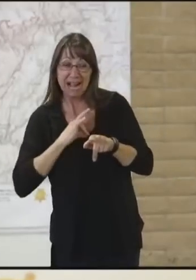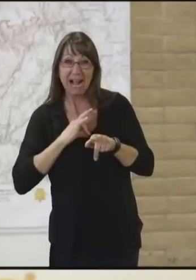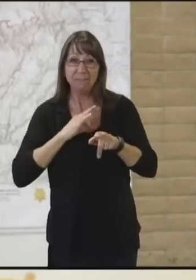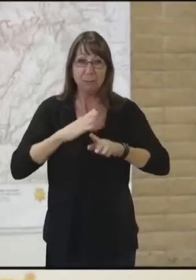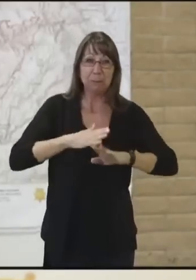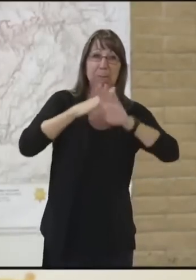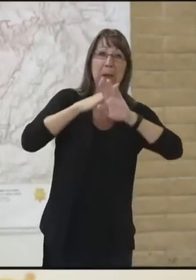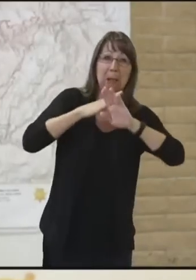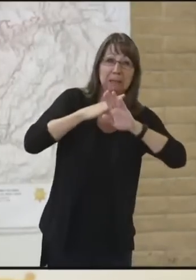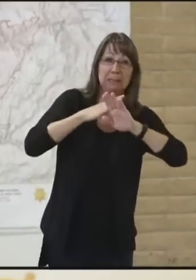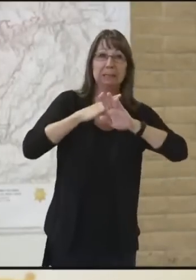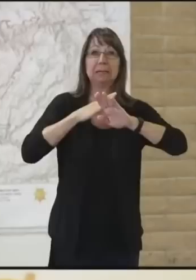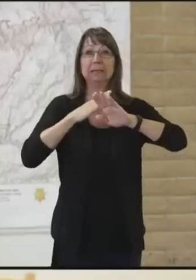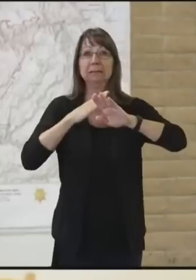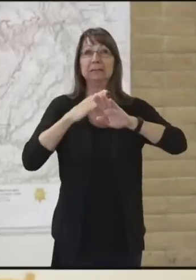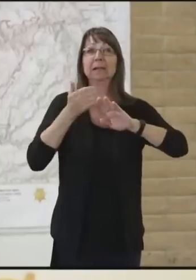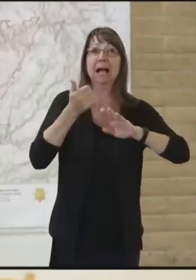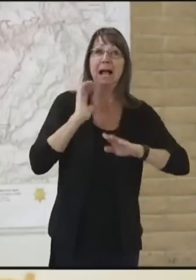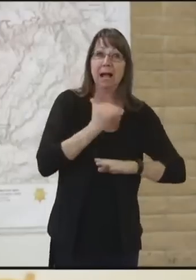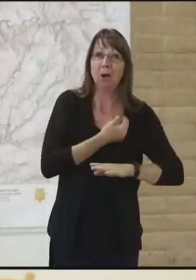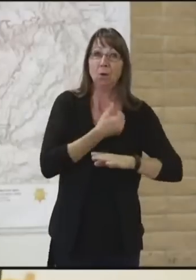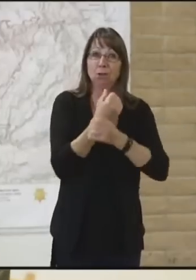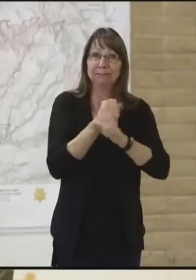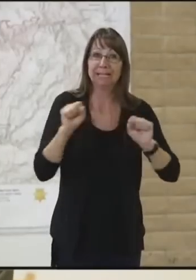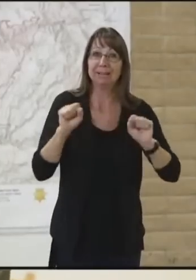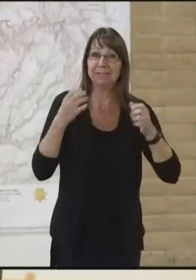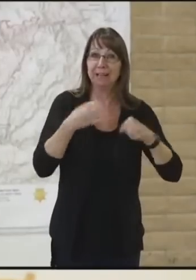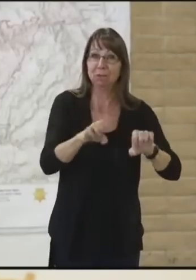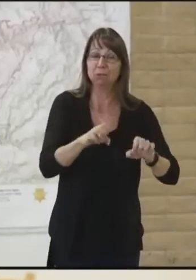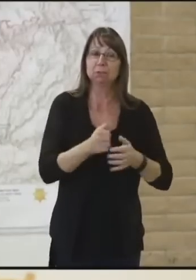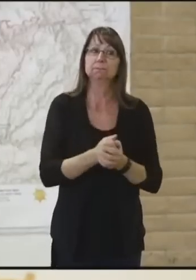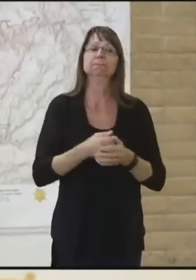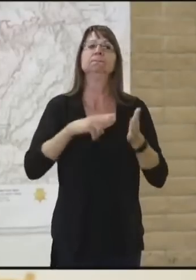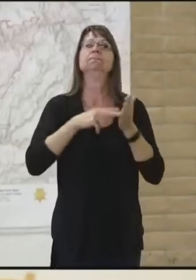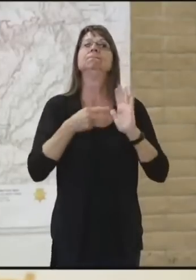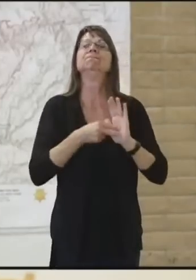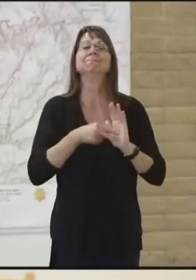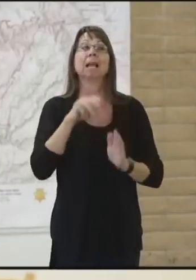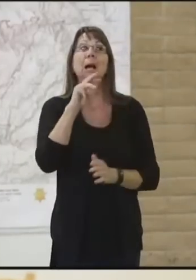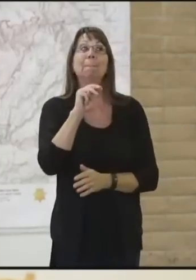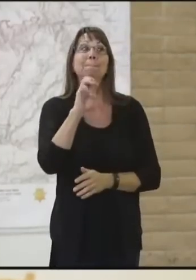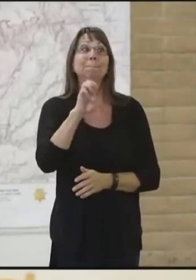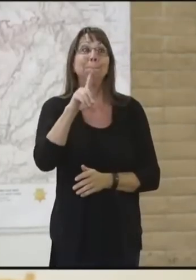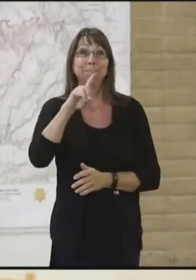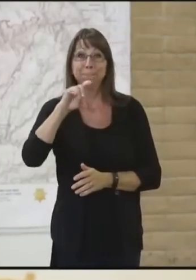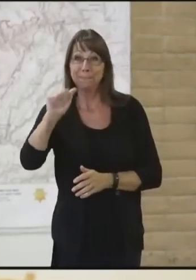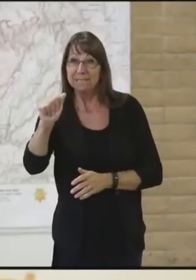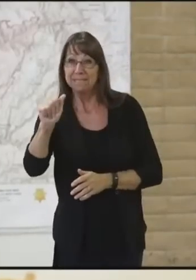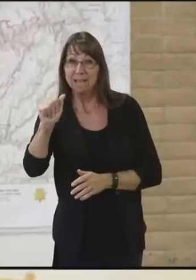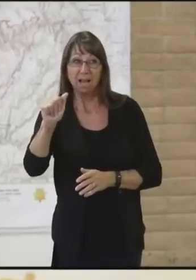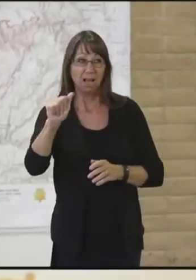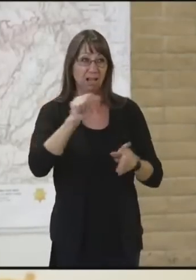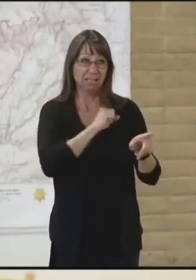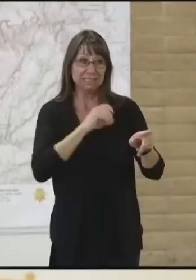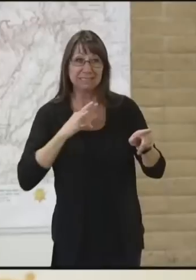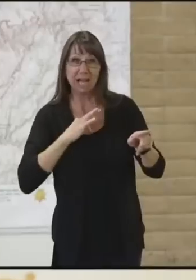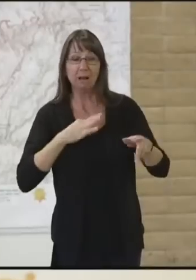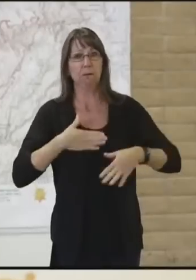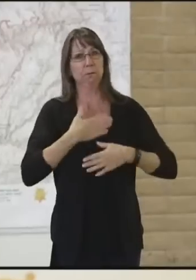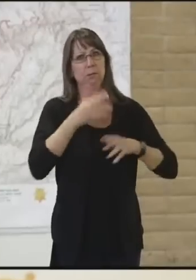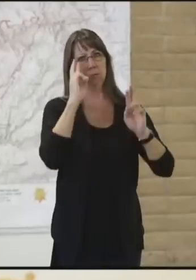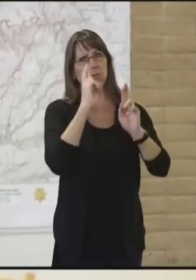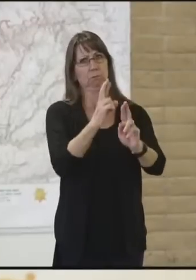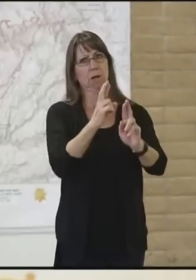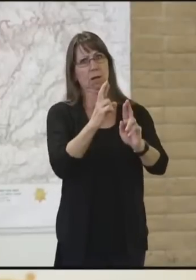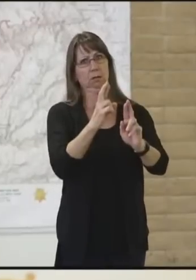and public safety efforts. Due to that, we ask that members of the media please respect our first